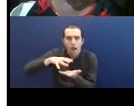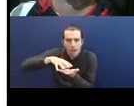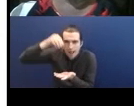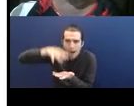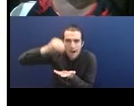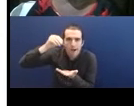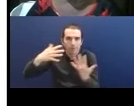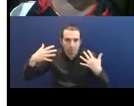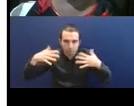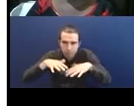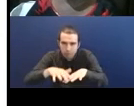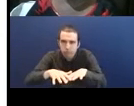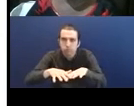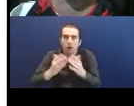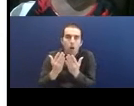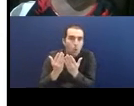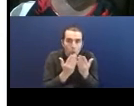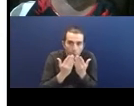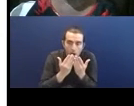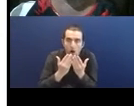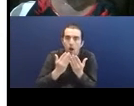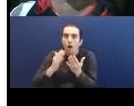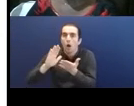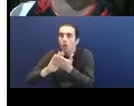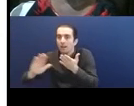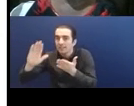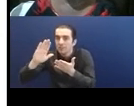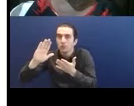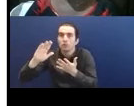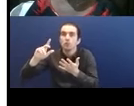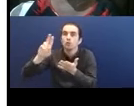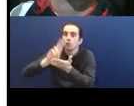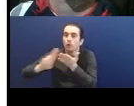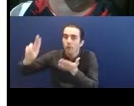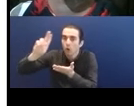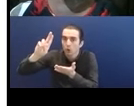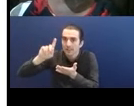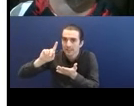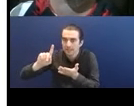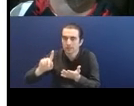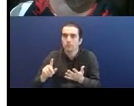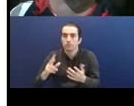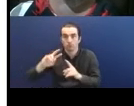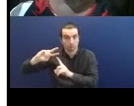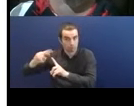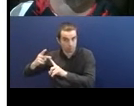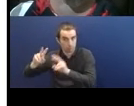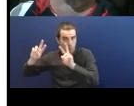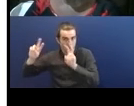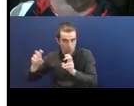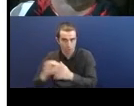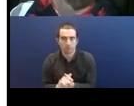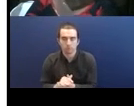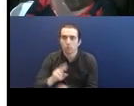with disabilities are often denied the chance to take part in their communities, the workforce, and the decisions